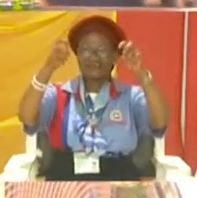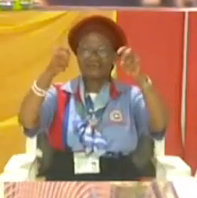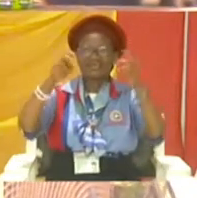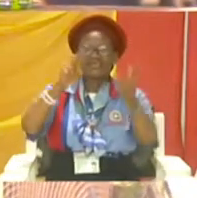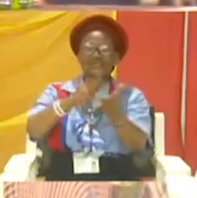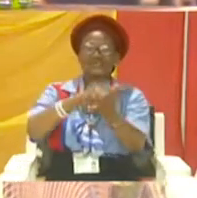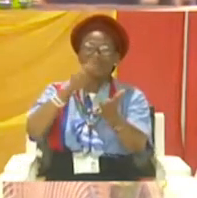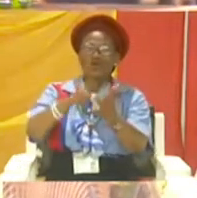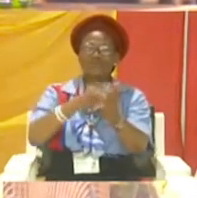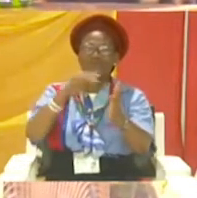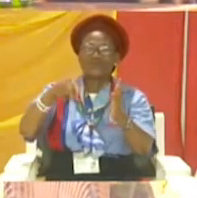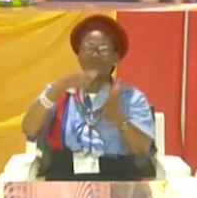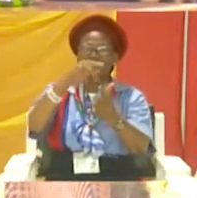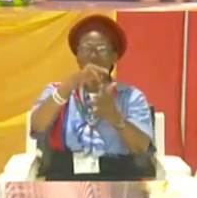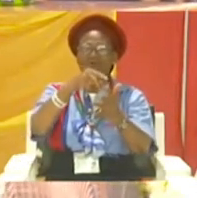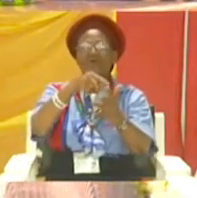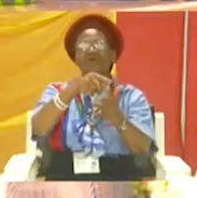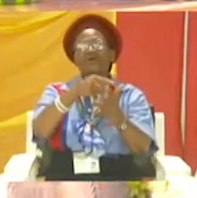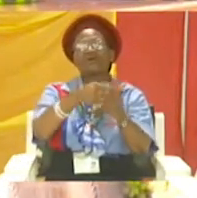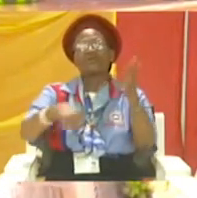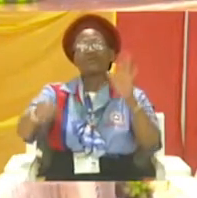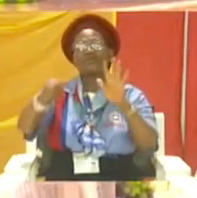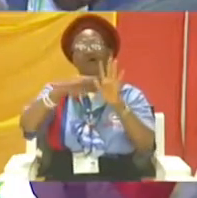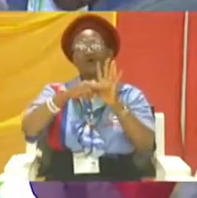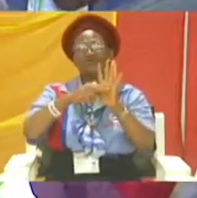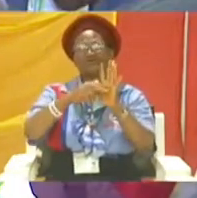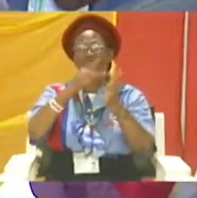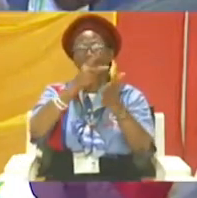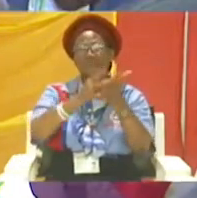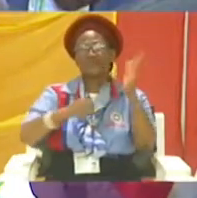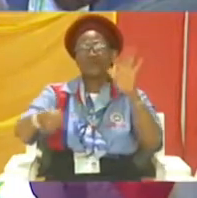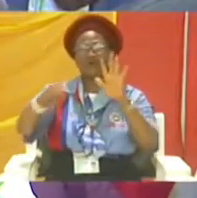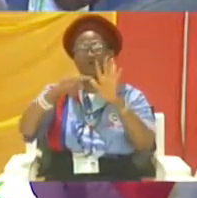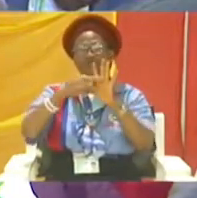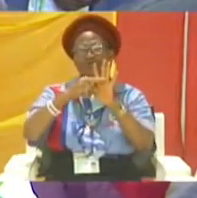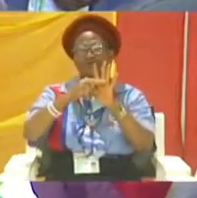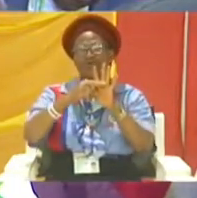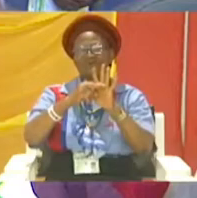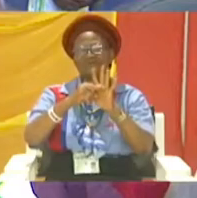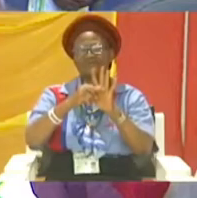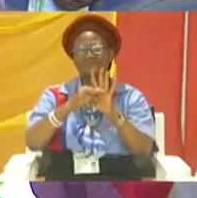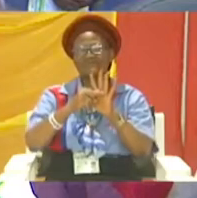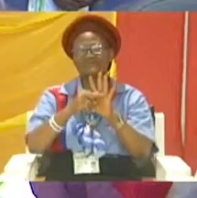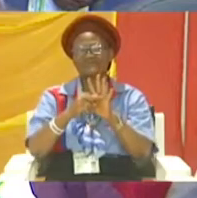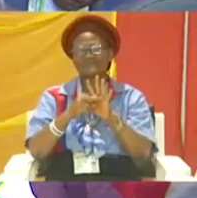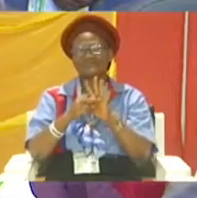Hallelujah. Olorun ti fun mi ni akori re, o na ni iloko meji.